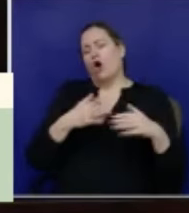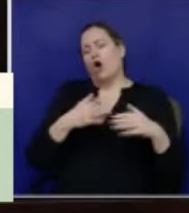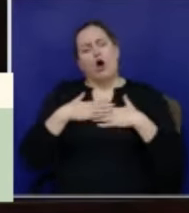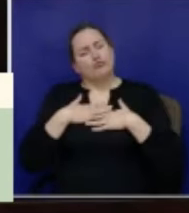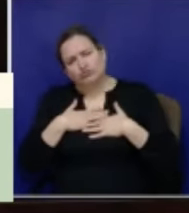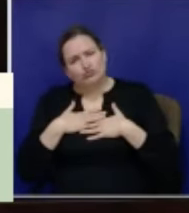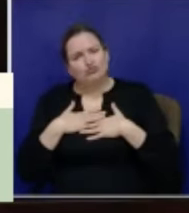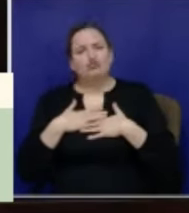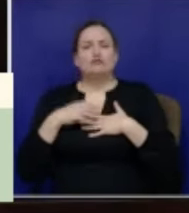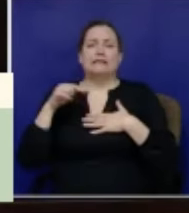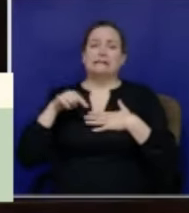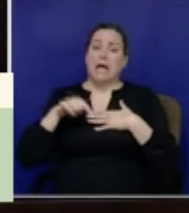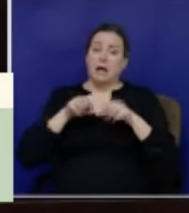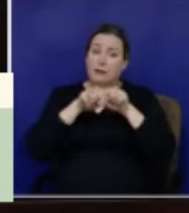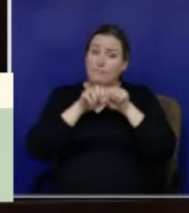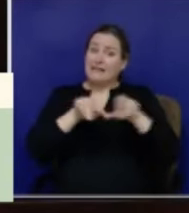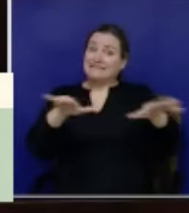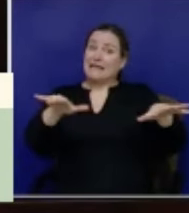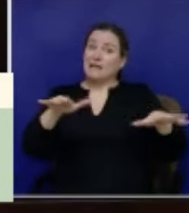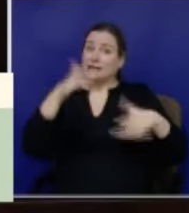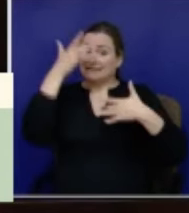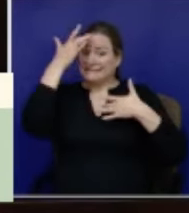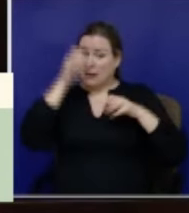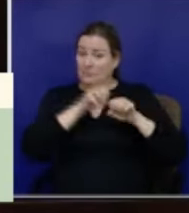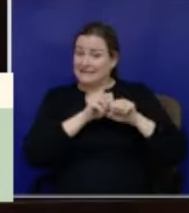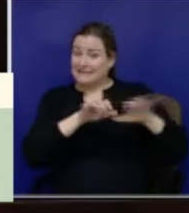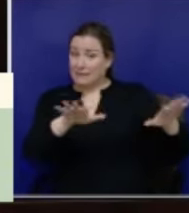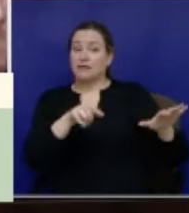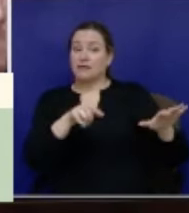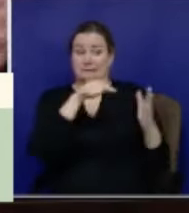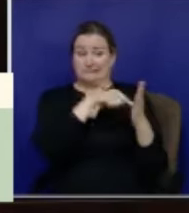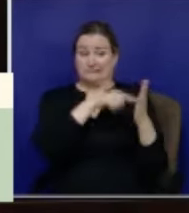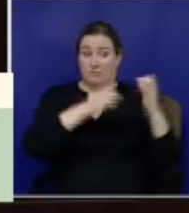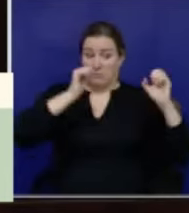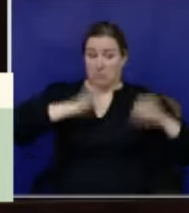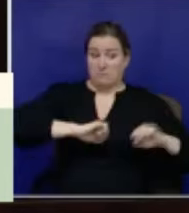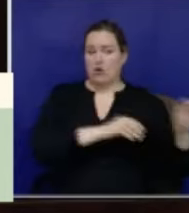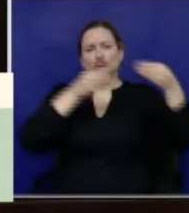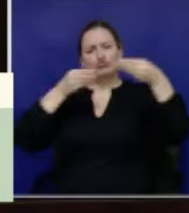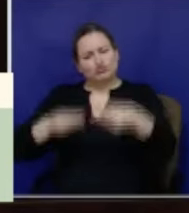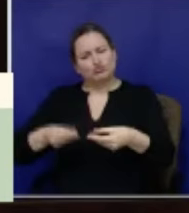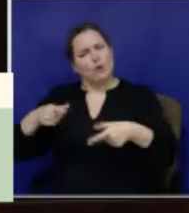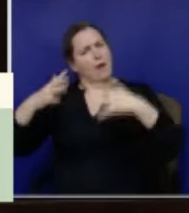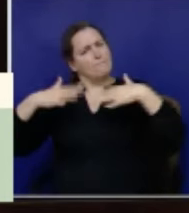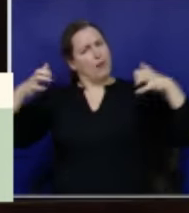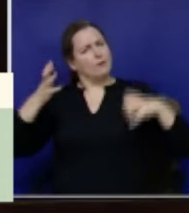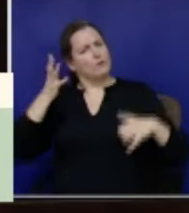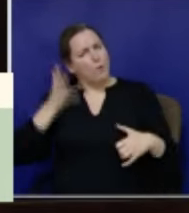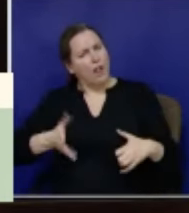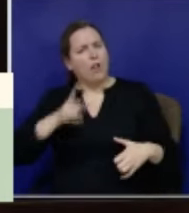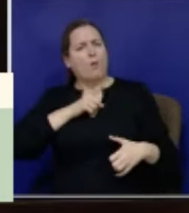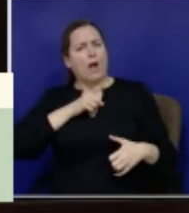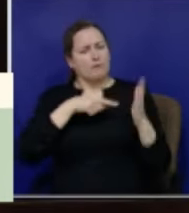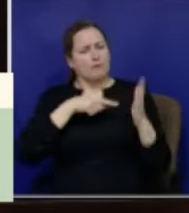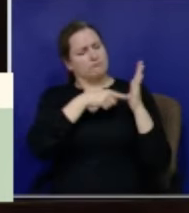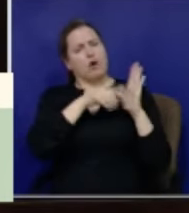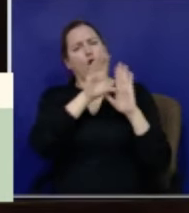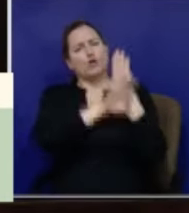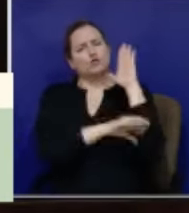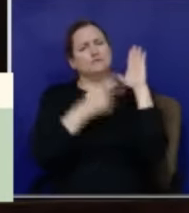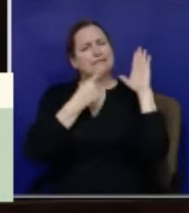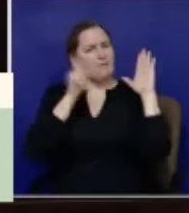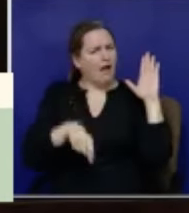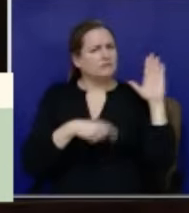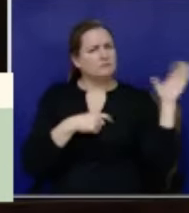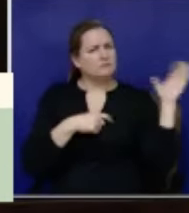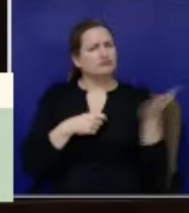will the pandemic treaty be tabled in Parliament for ratification, as is required in terms of Section 231(2) of the Constitution,